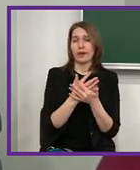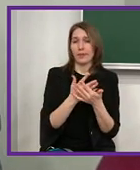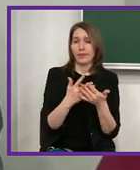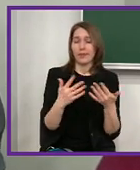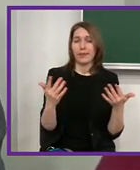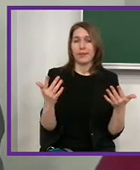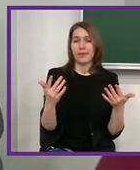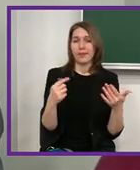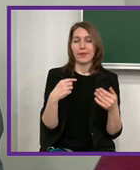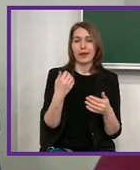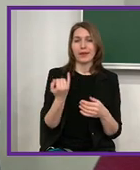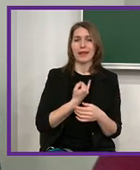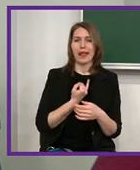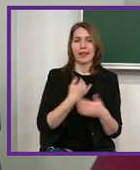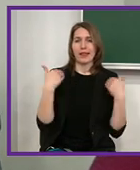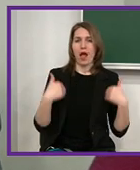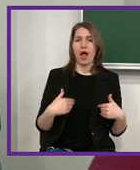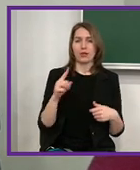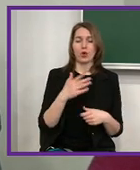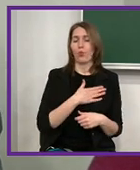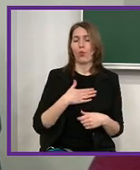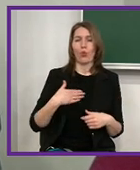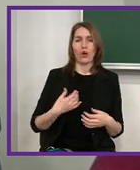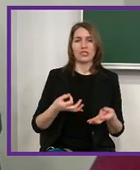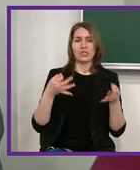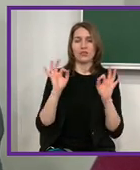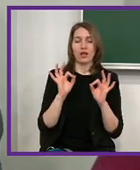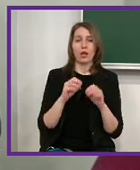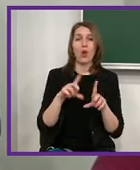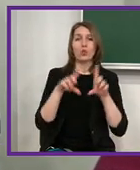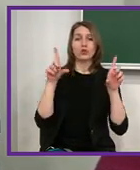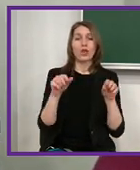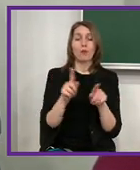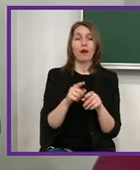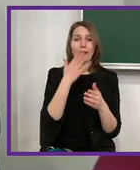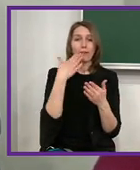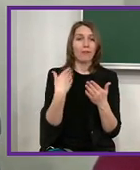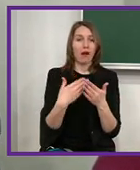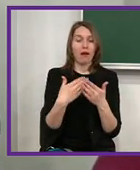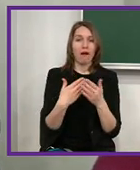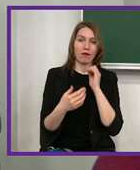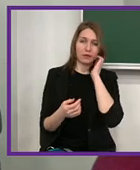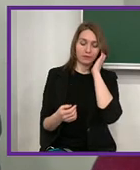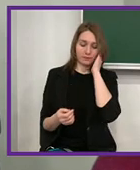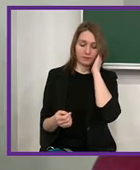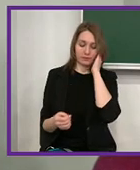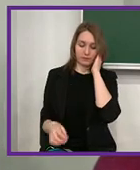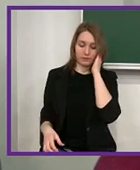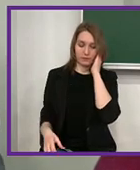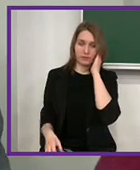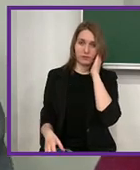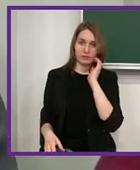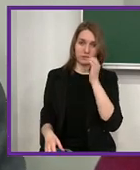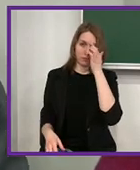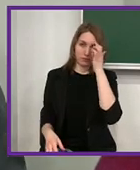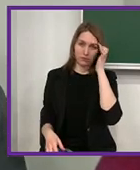have understood that you can better understand risk, people-related risks, and understand the company's capacity to respond to those